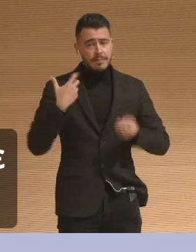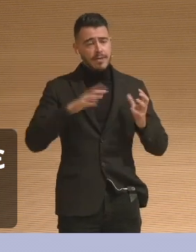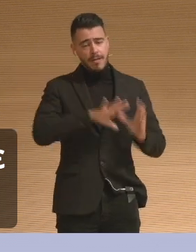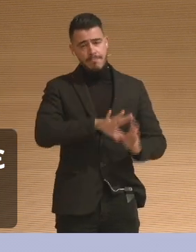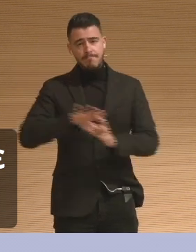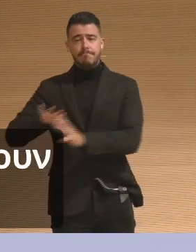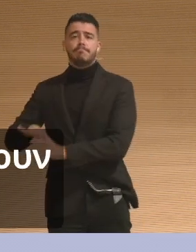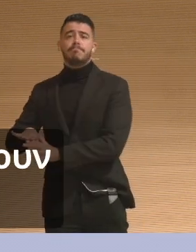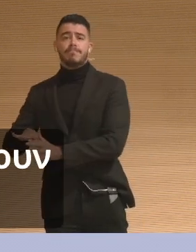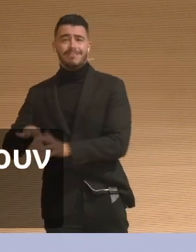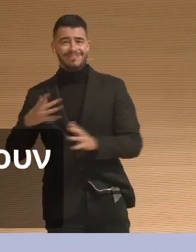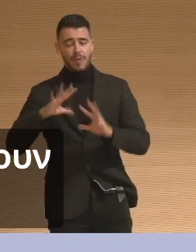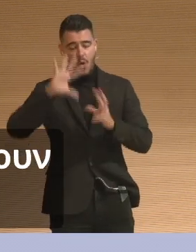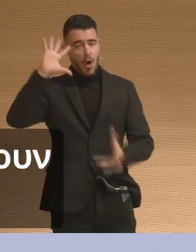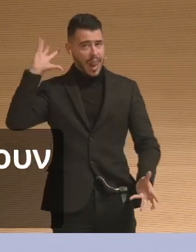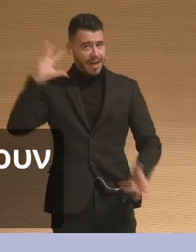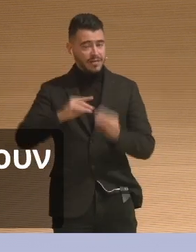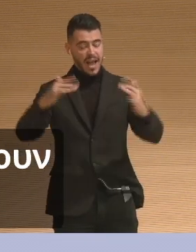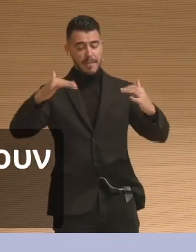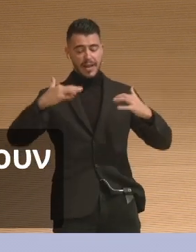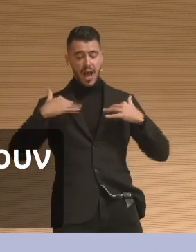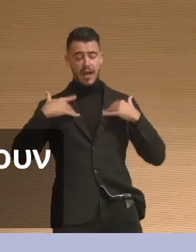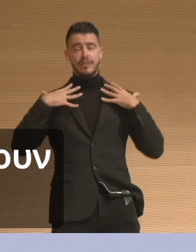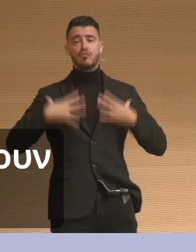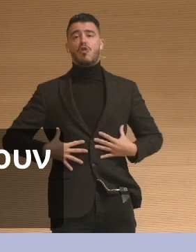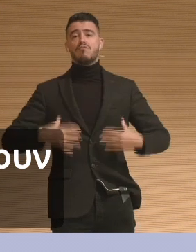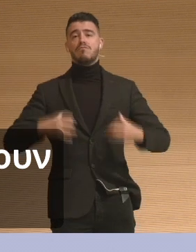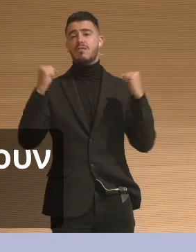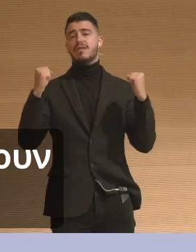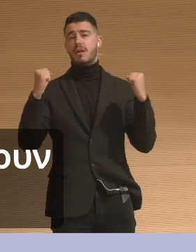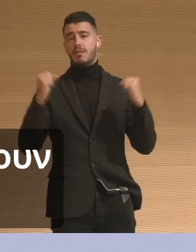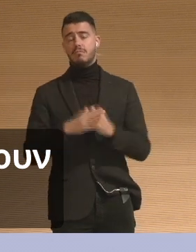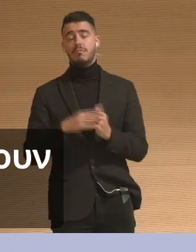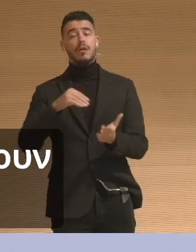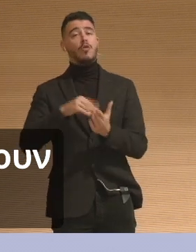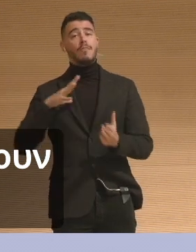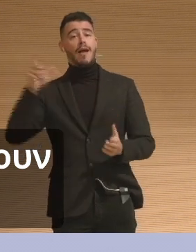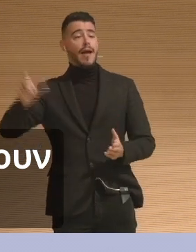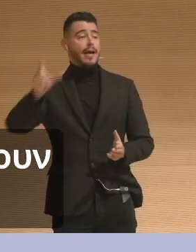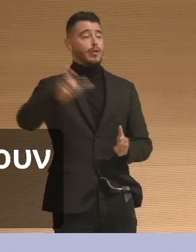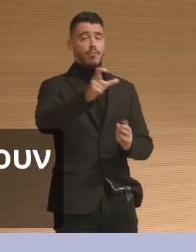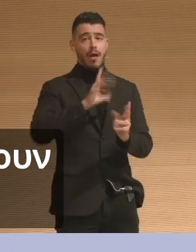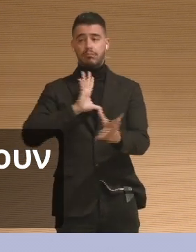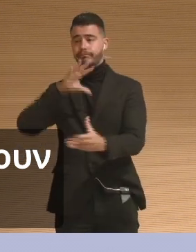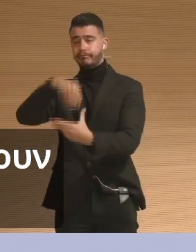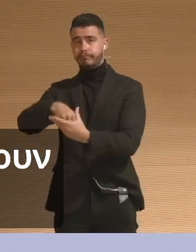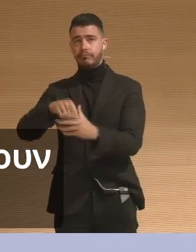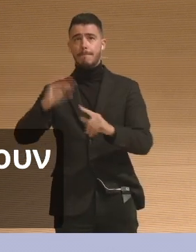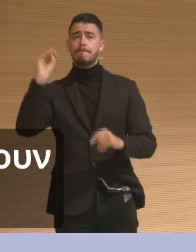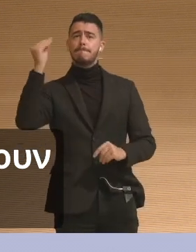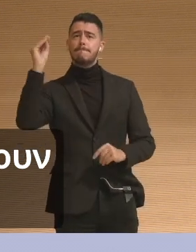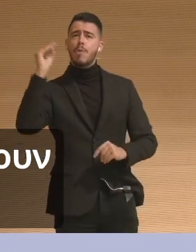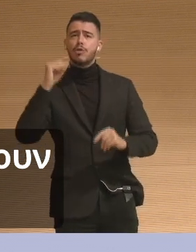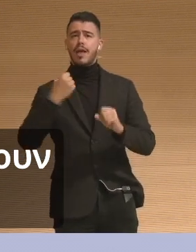cultural activities, only 41% do so at the level required for benefits on frailty